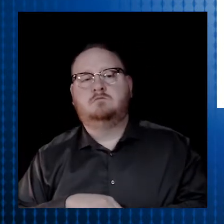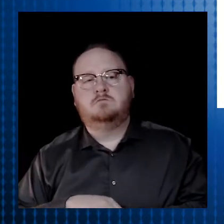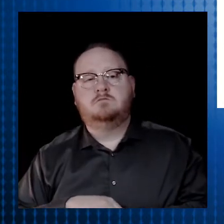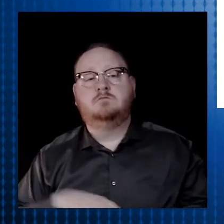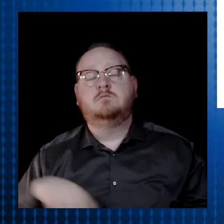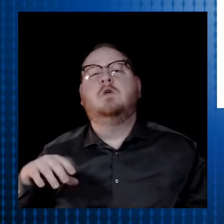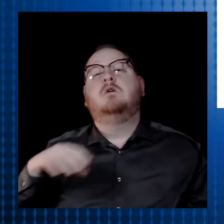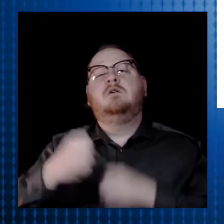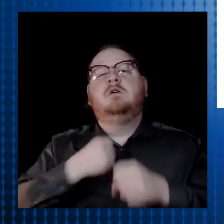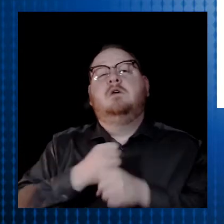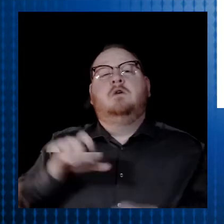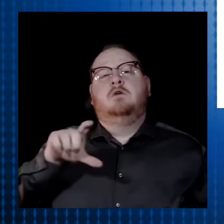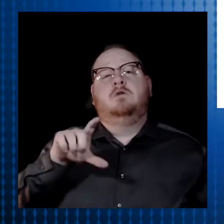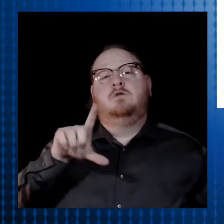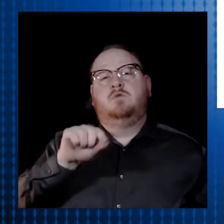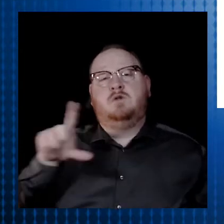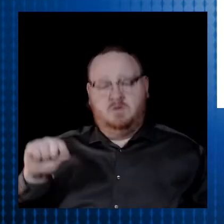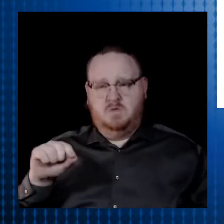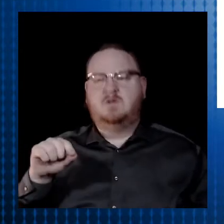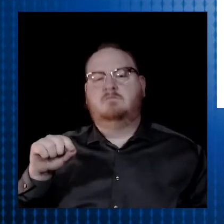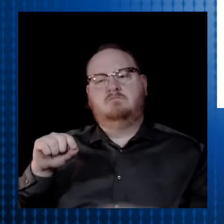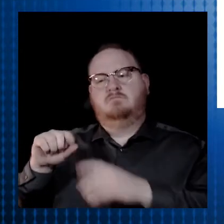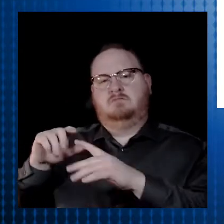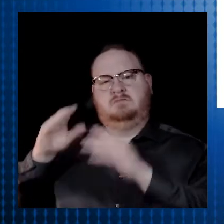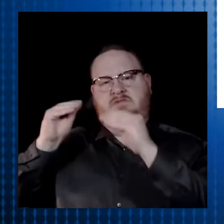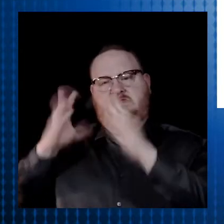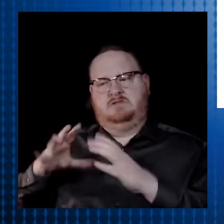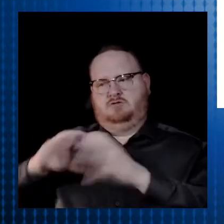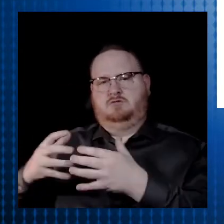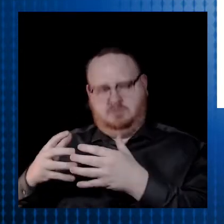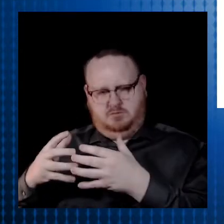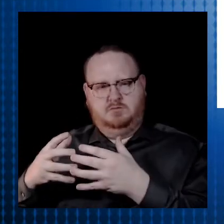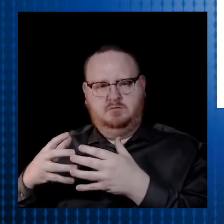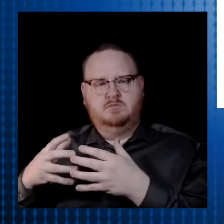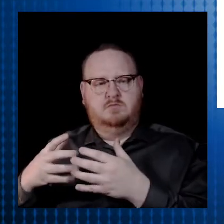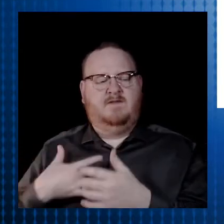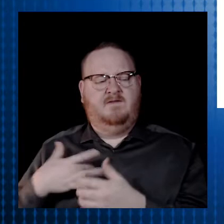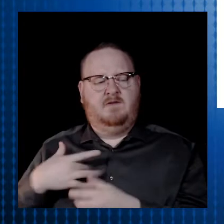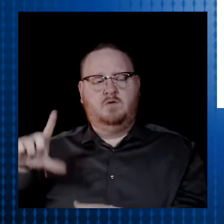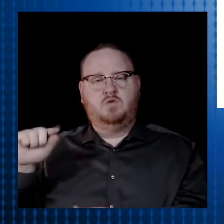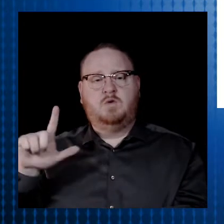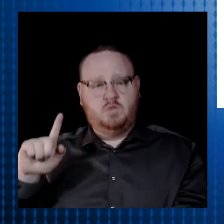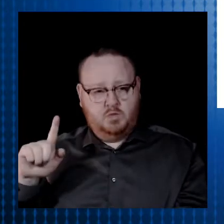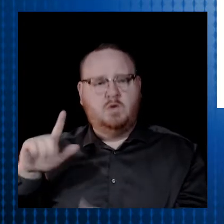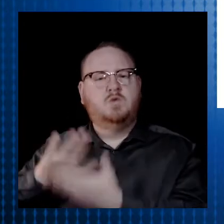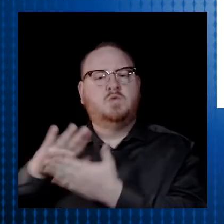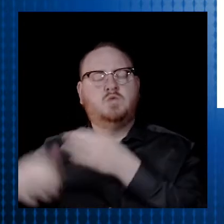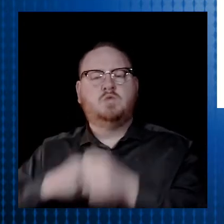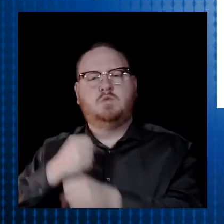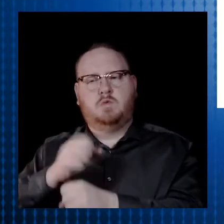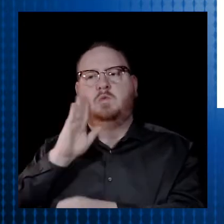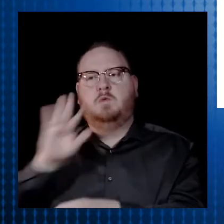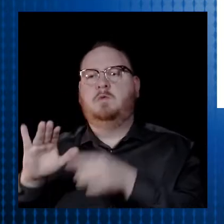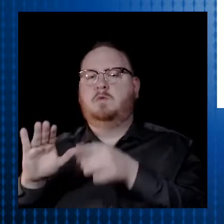2020, this team of teachers was determined that the 2021 school year would be the year that the